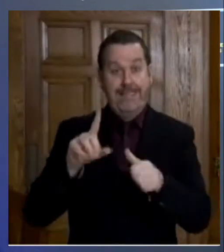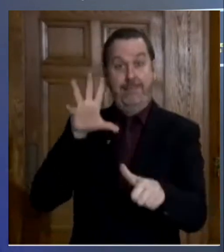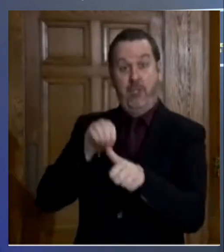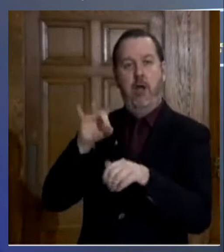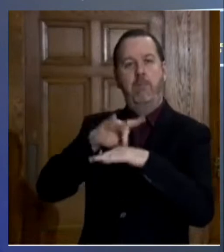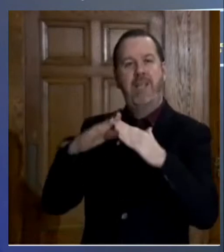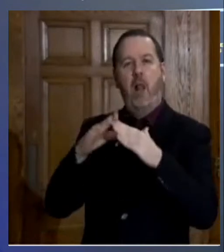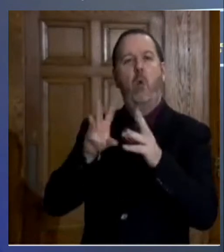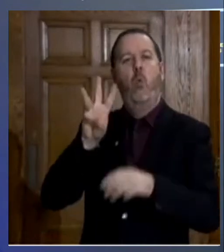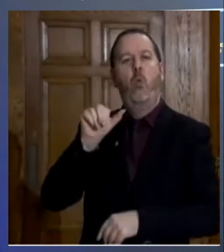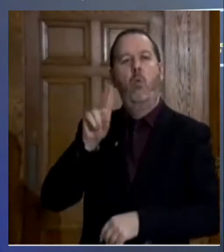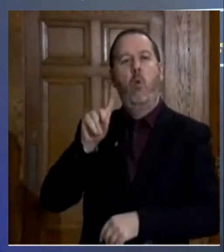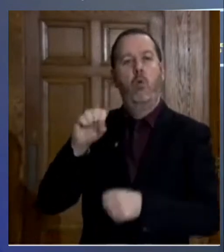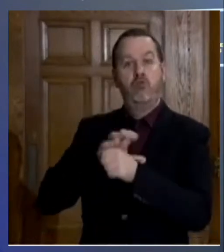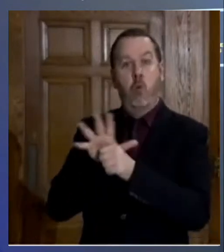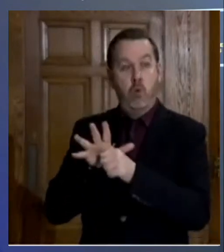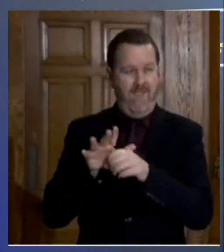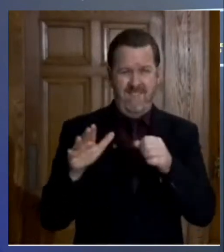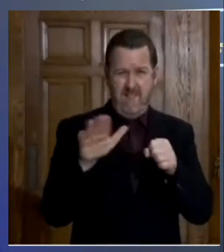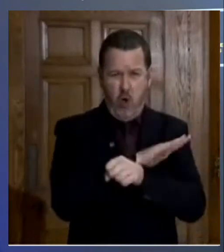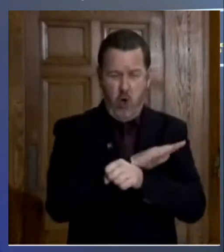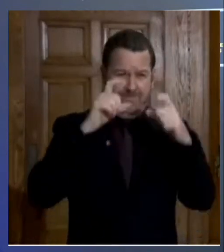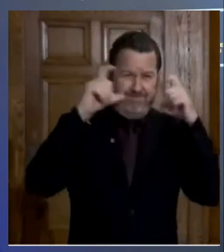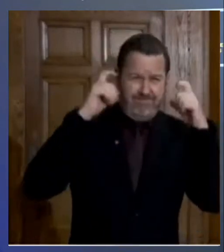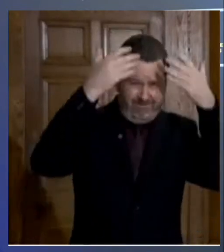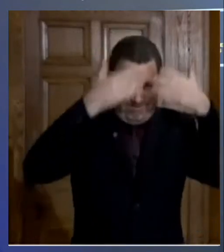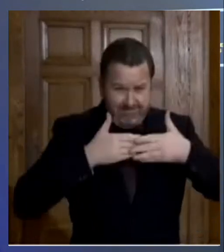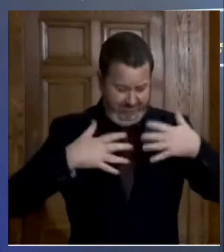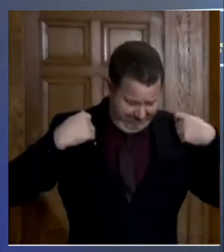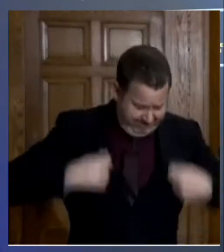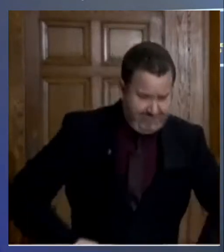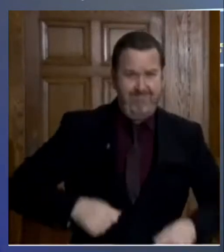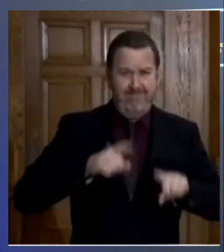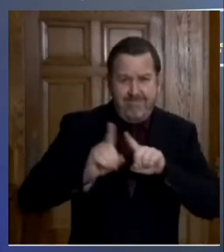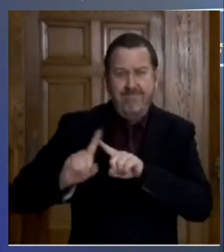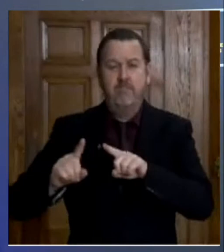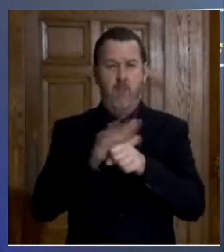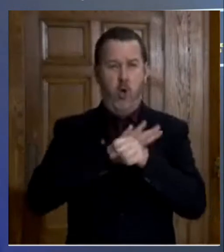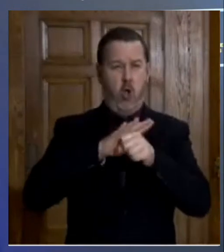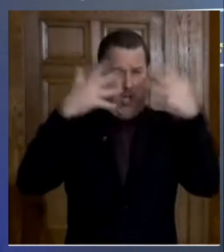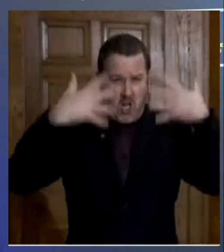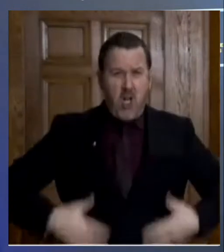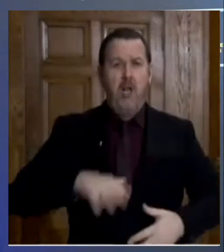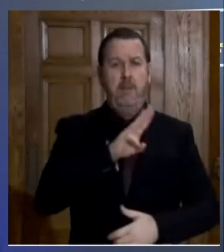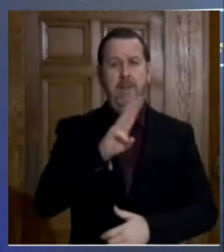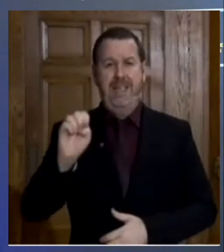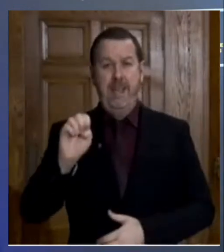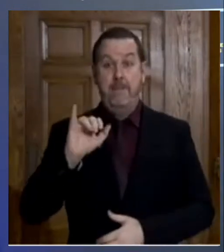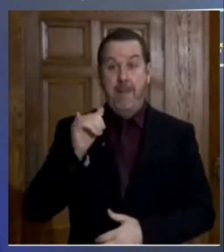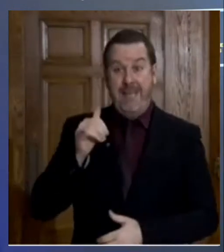the strain of full PPE, knowing that for many patients, they may well be the last face that they